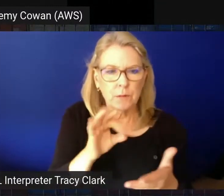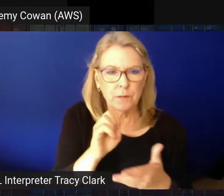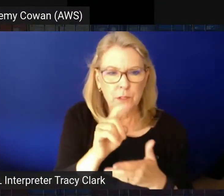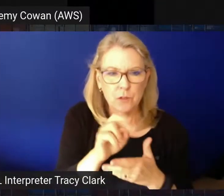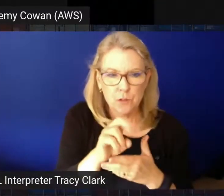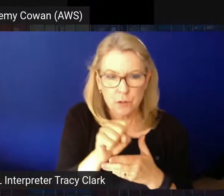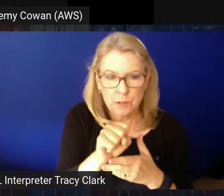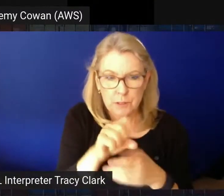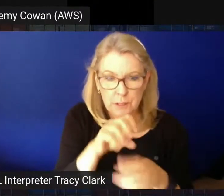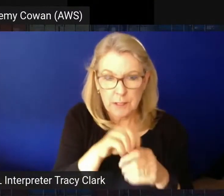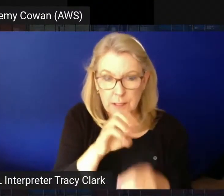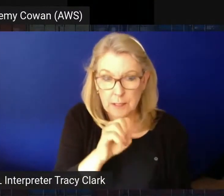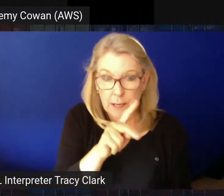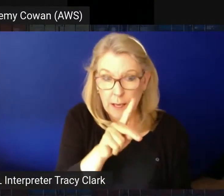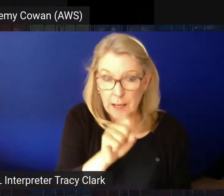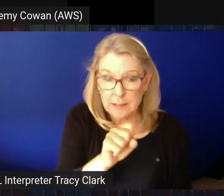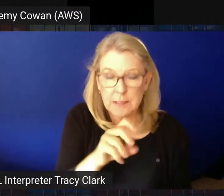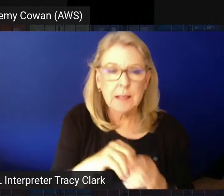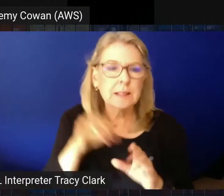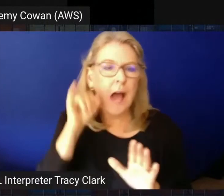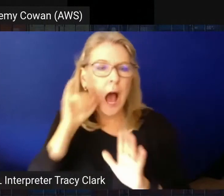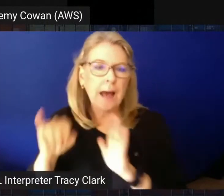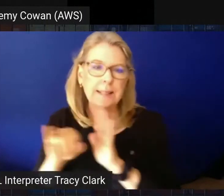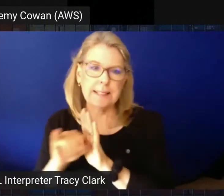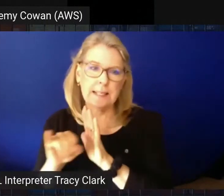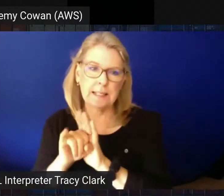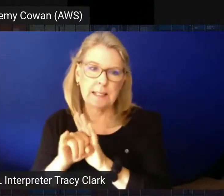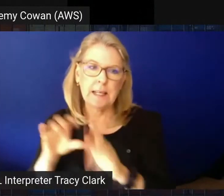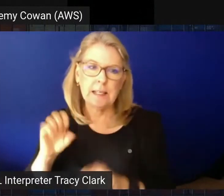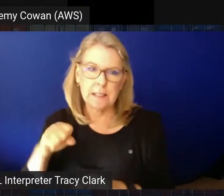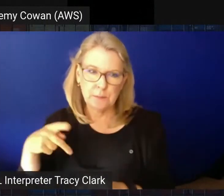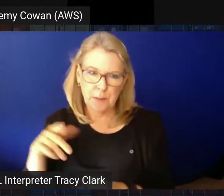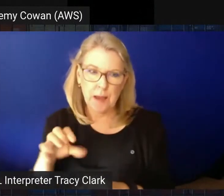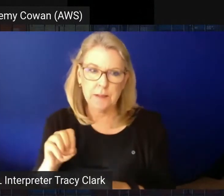space. So I think you'll see better integration with EKS and IAM,